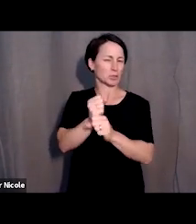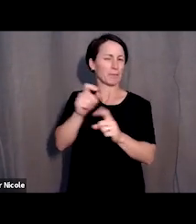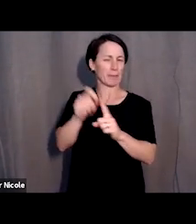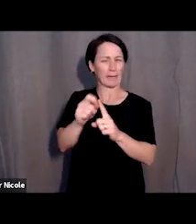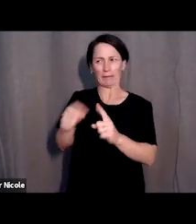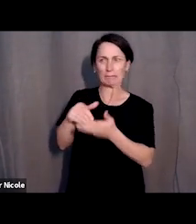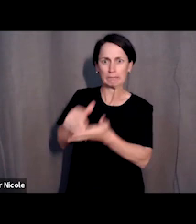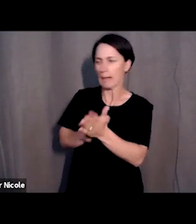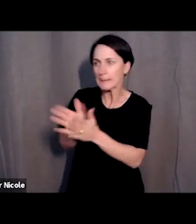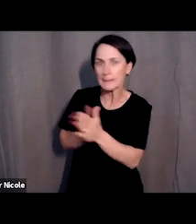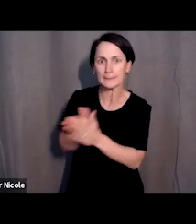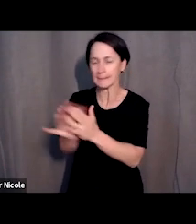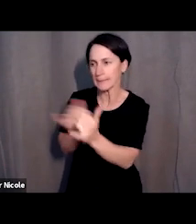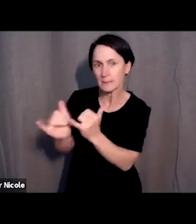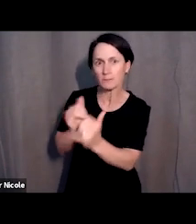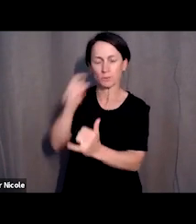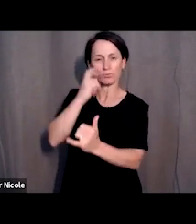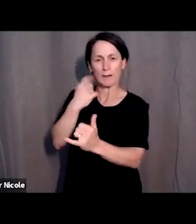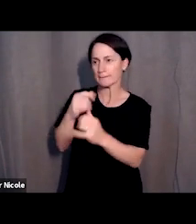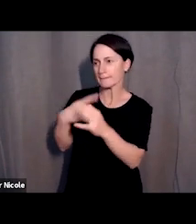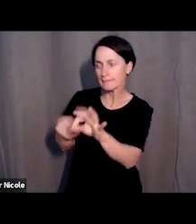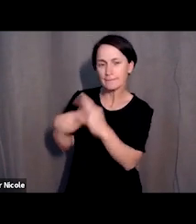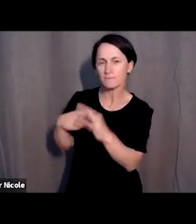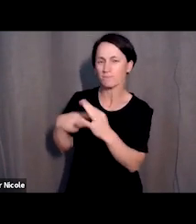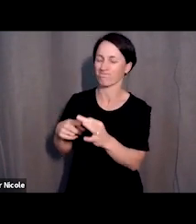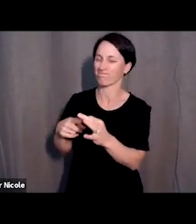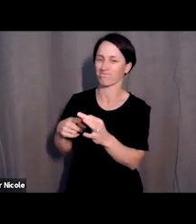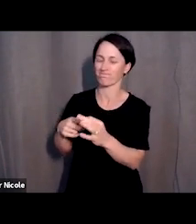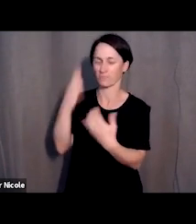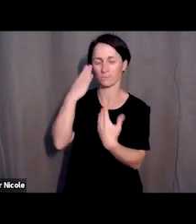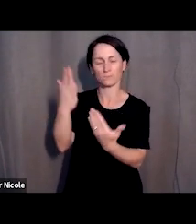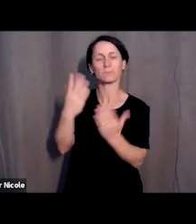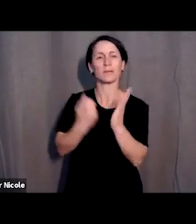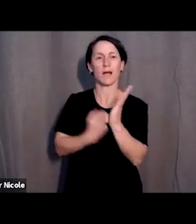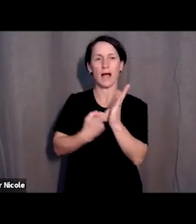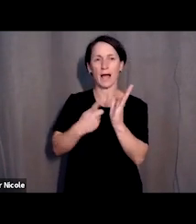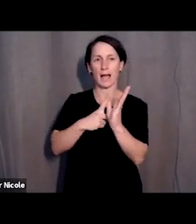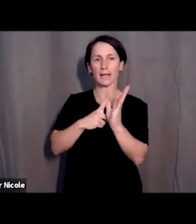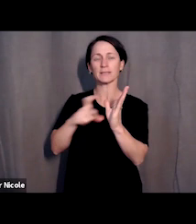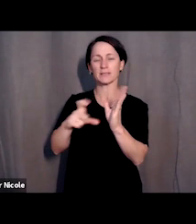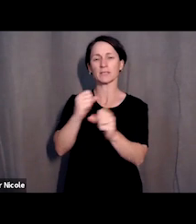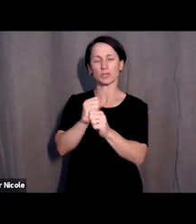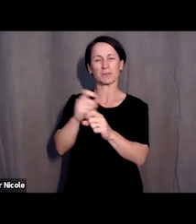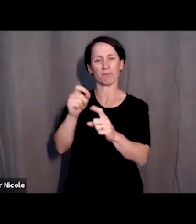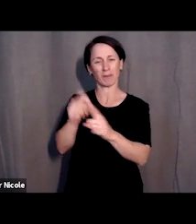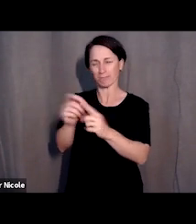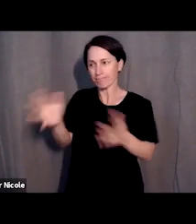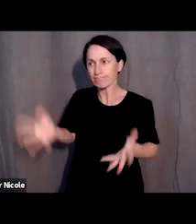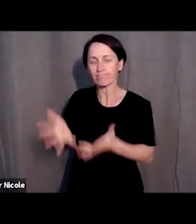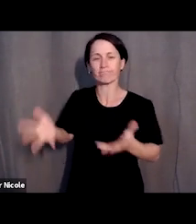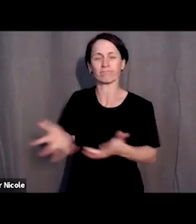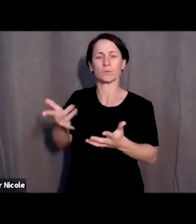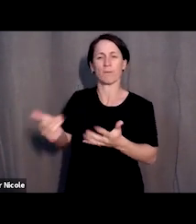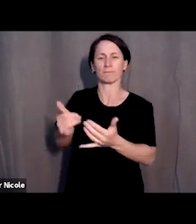5As, or an example of the advice and agree that the Royal College talks about. But that might be because they didn't really use that